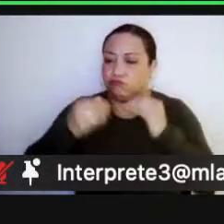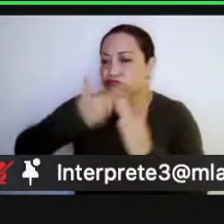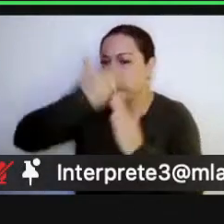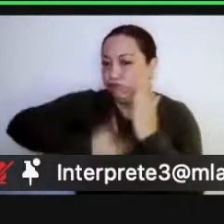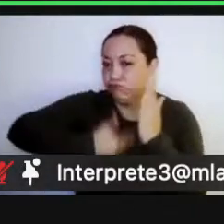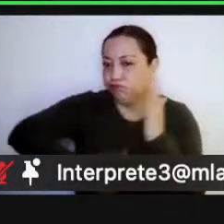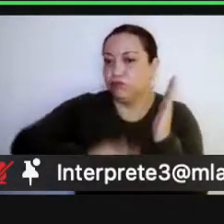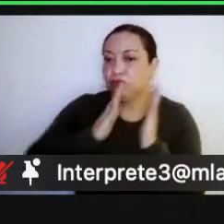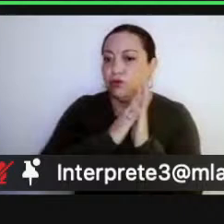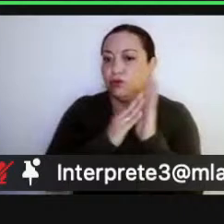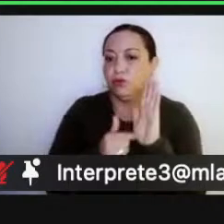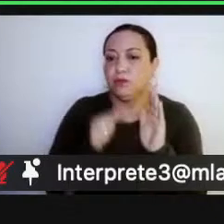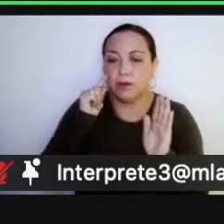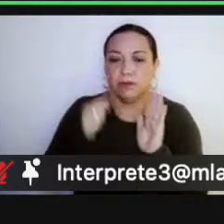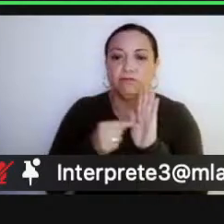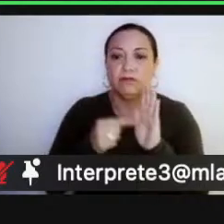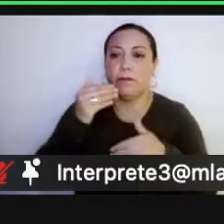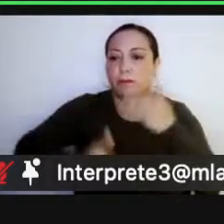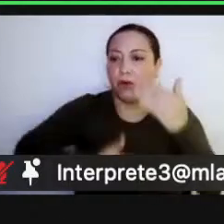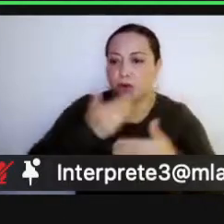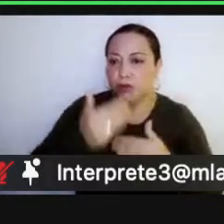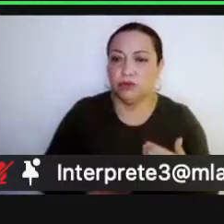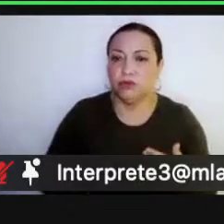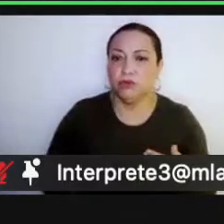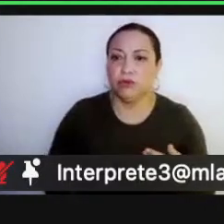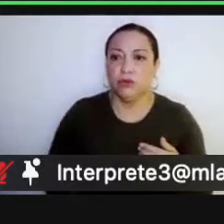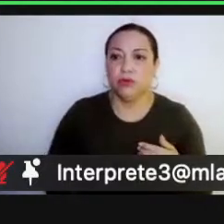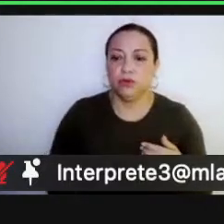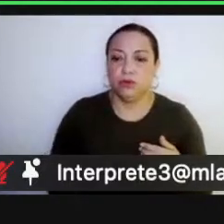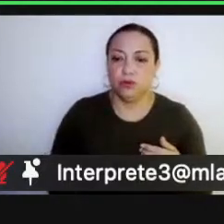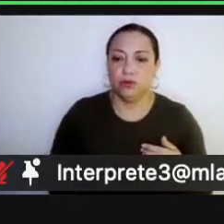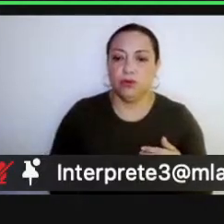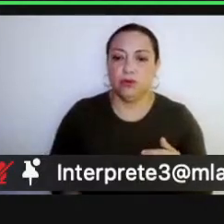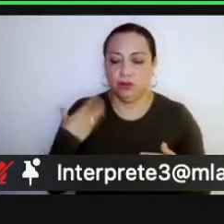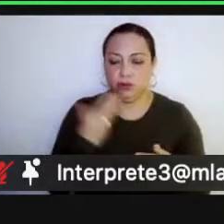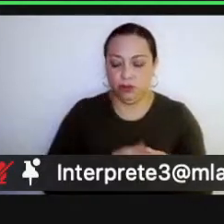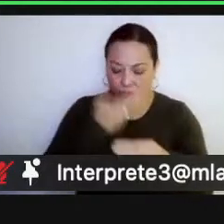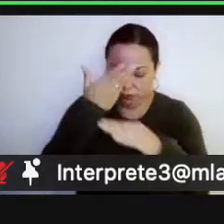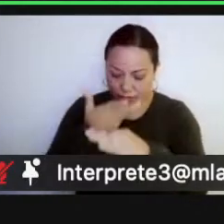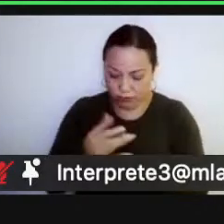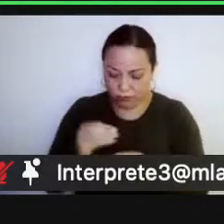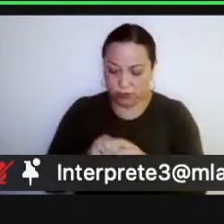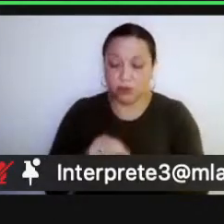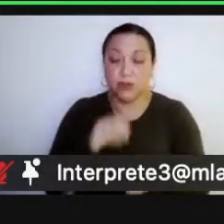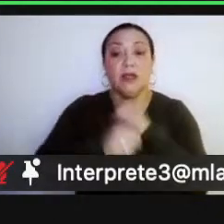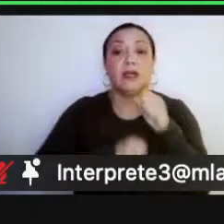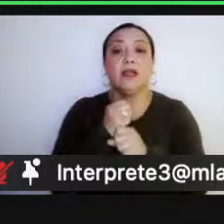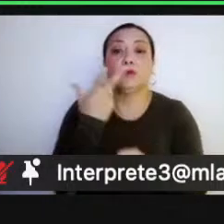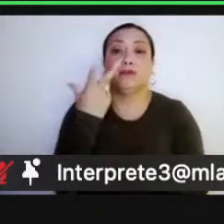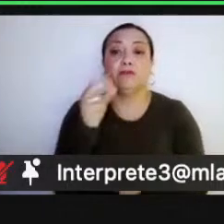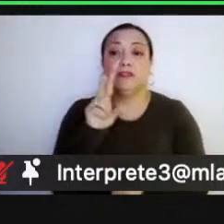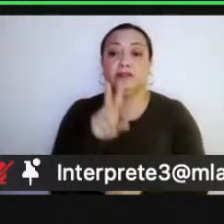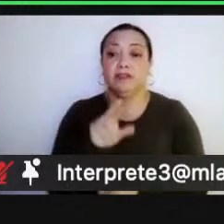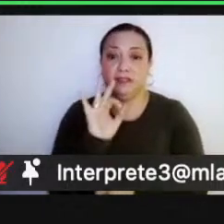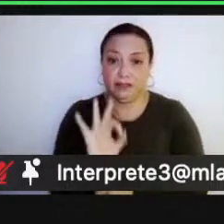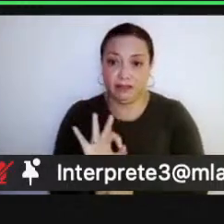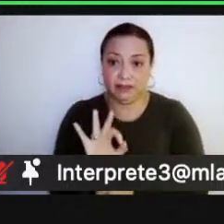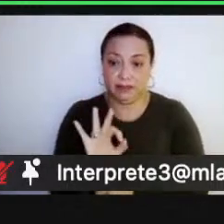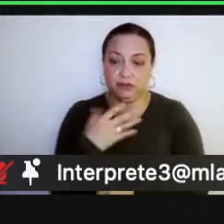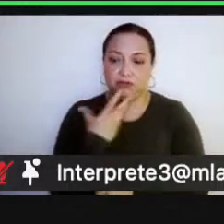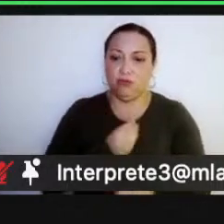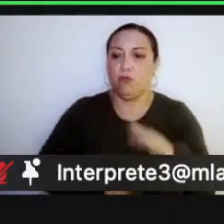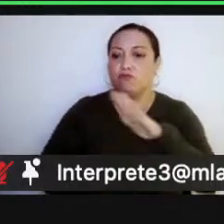will also develop some documents, and we will be presenting so that in 2023,